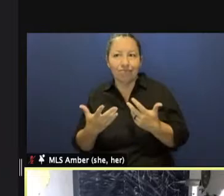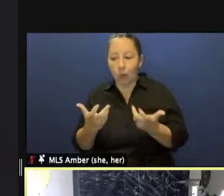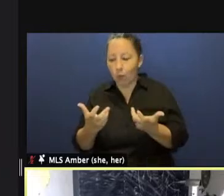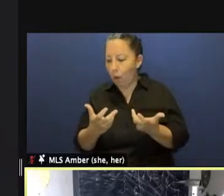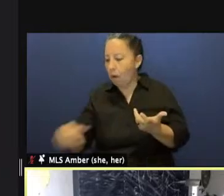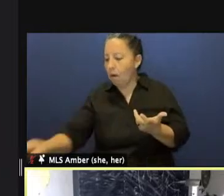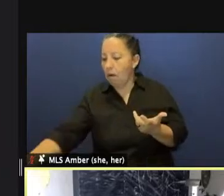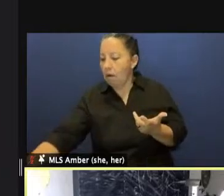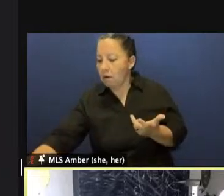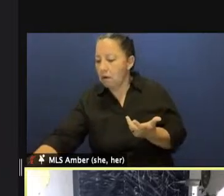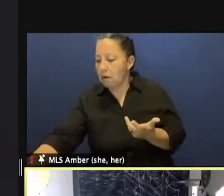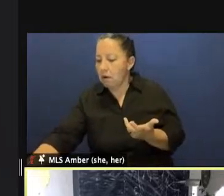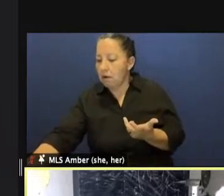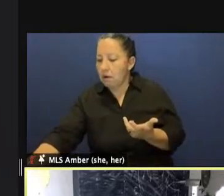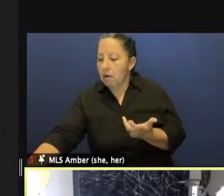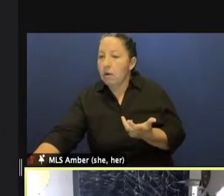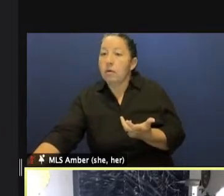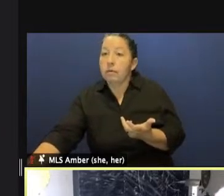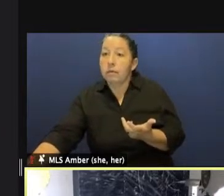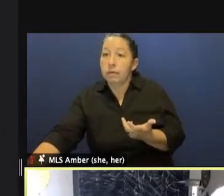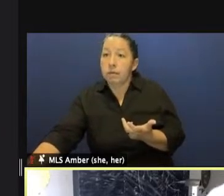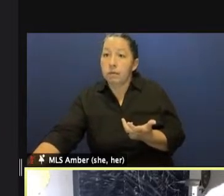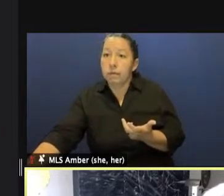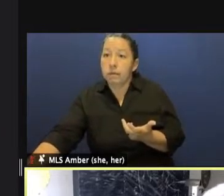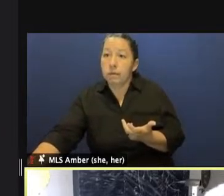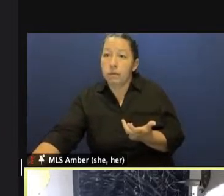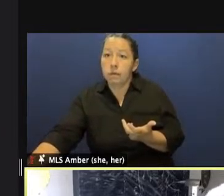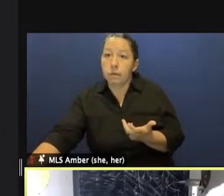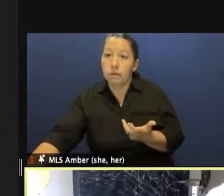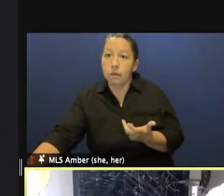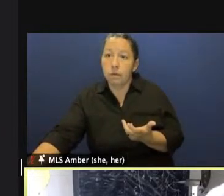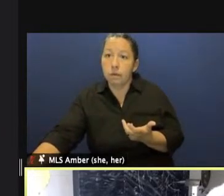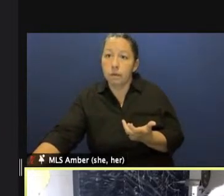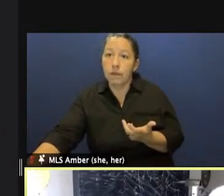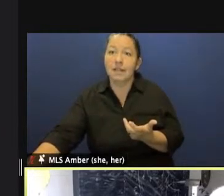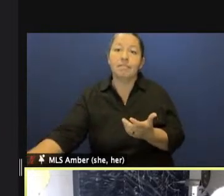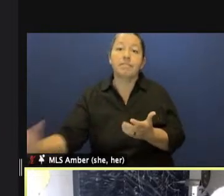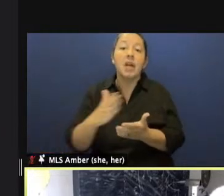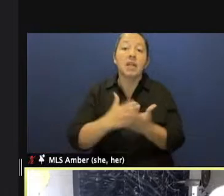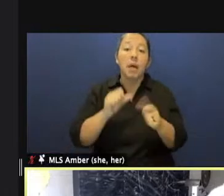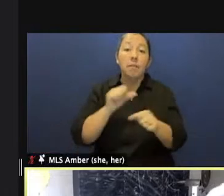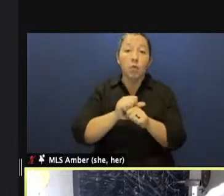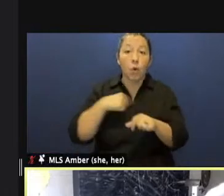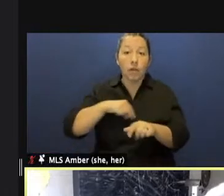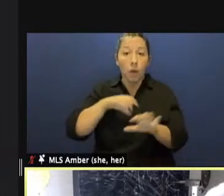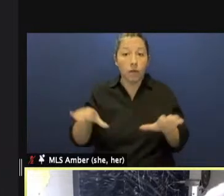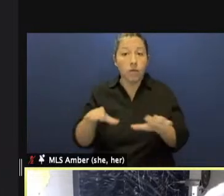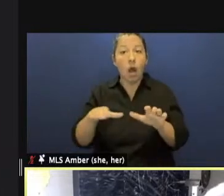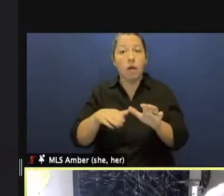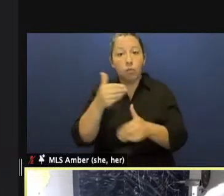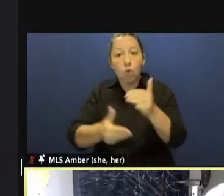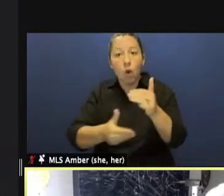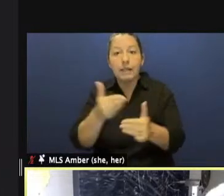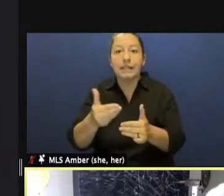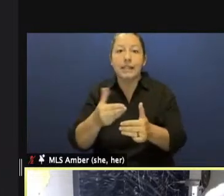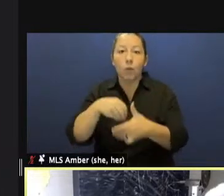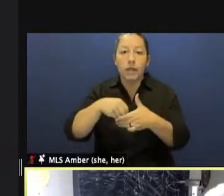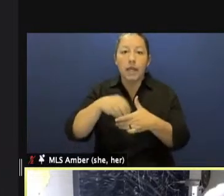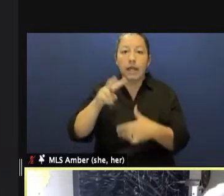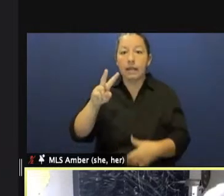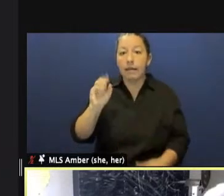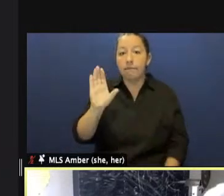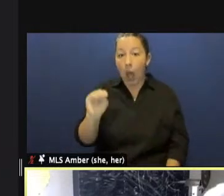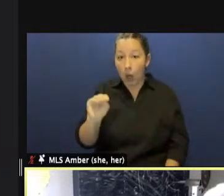some of the work we've done in processing the core sample vacuum container. This is a container that